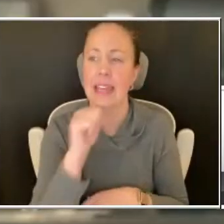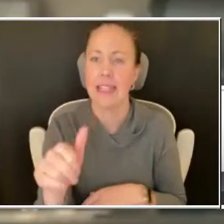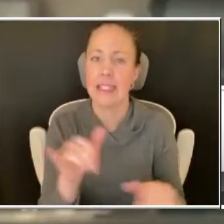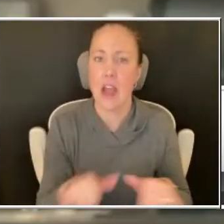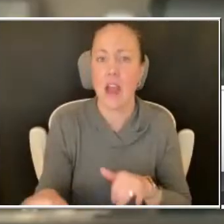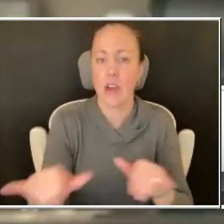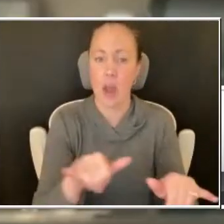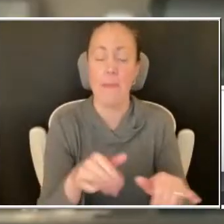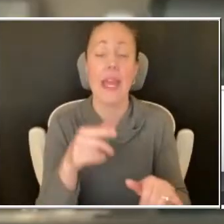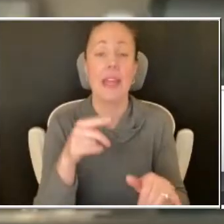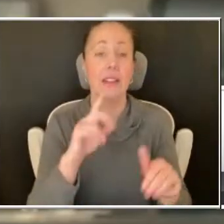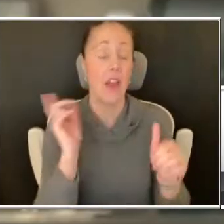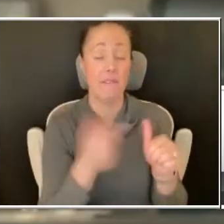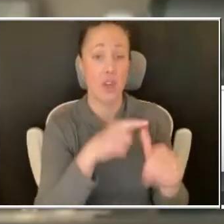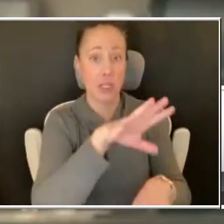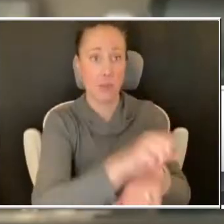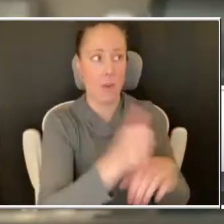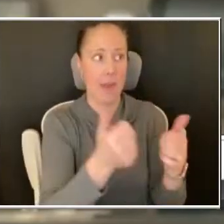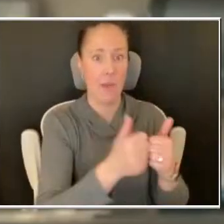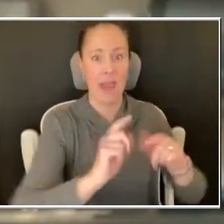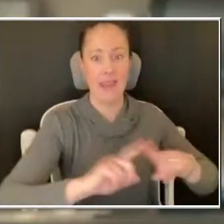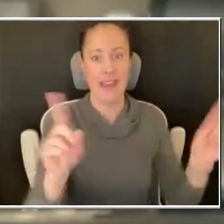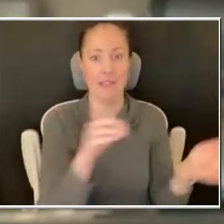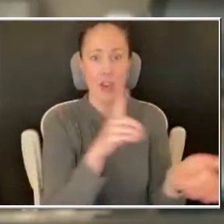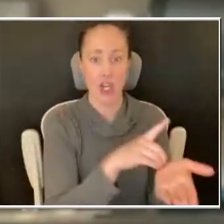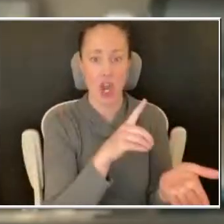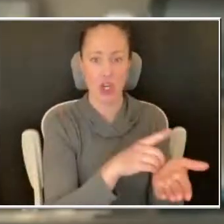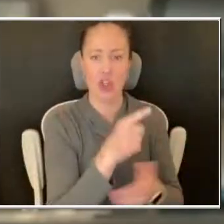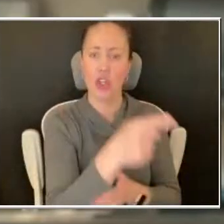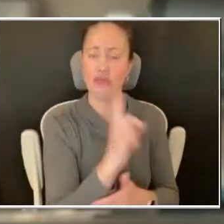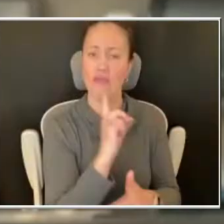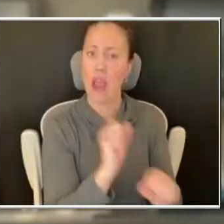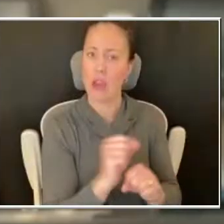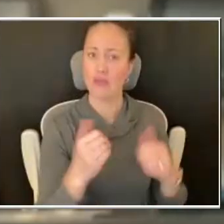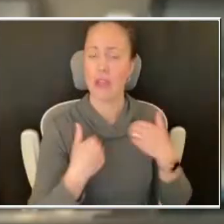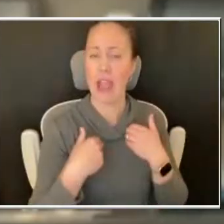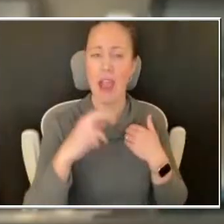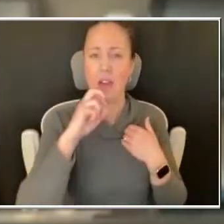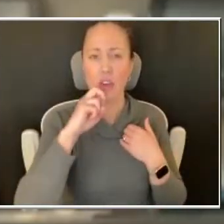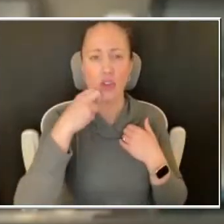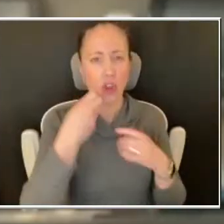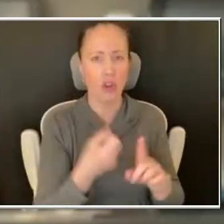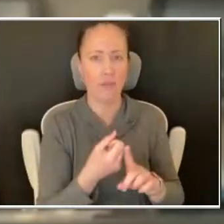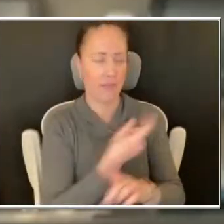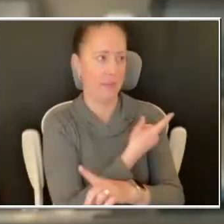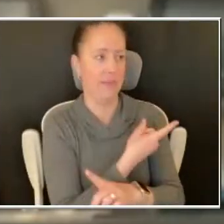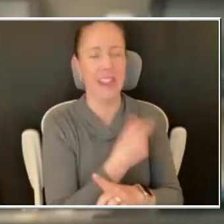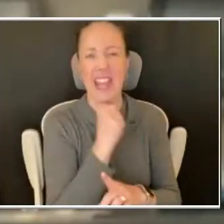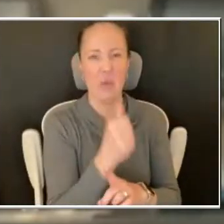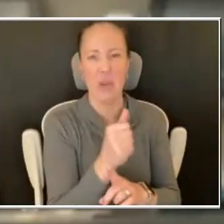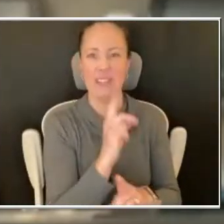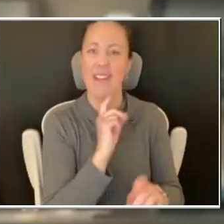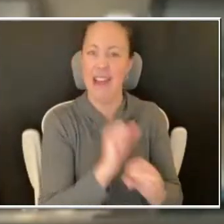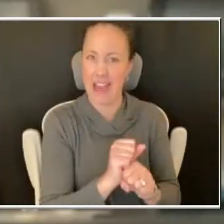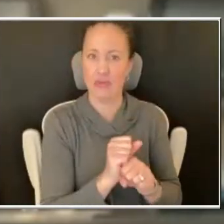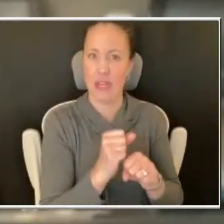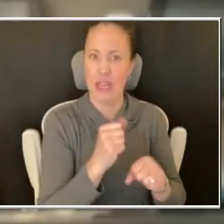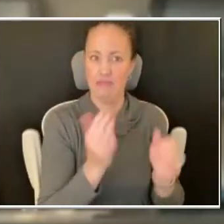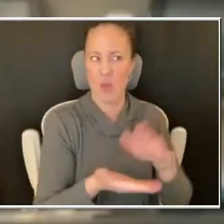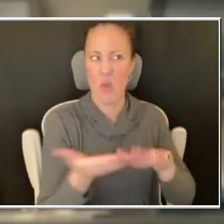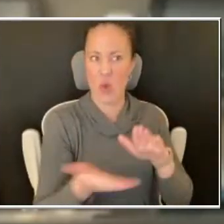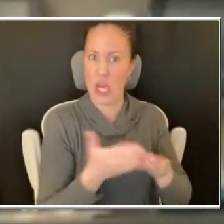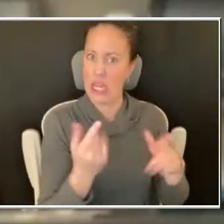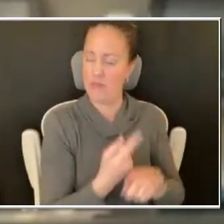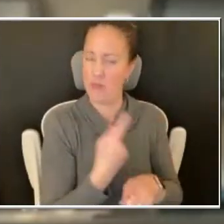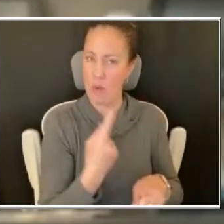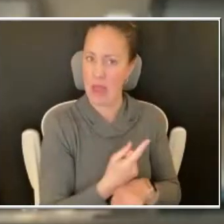Dr. Darsh, and she actually had a drop foot where her nerve wasn't firing on her perineal nerve. And so that's when we first released that. And then she